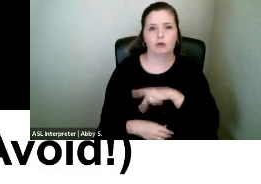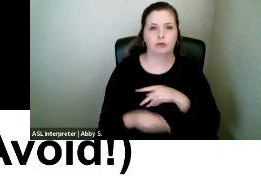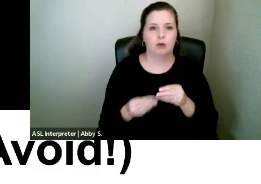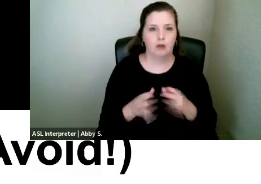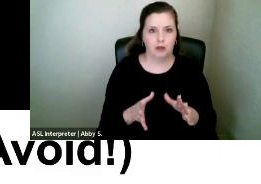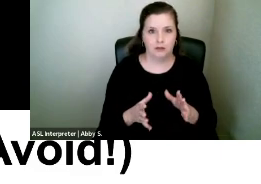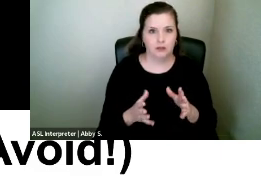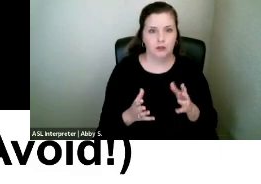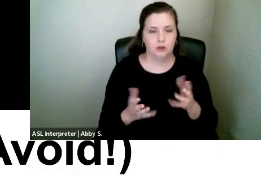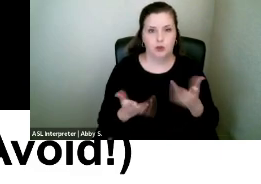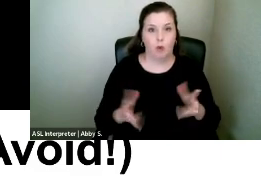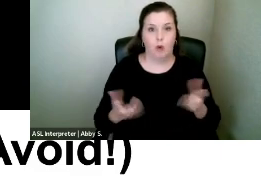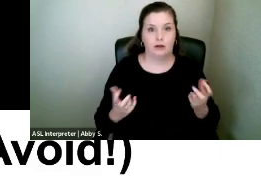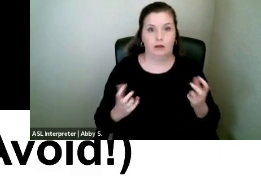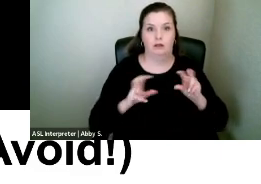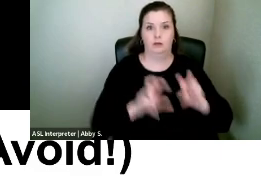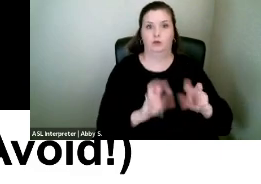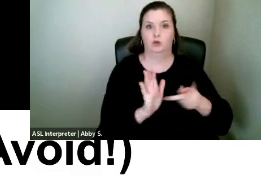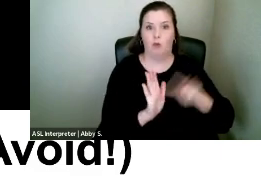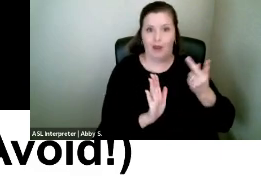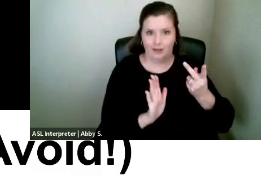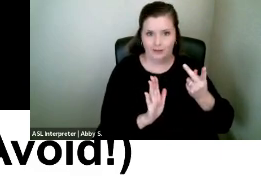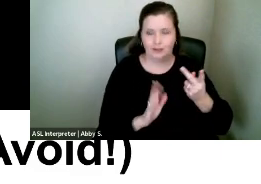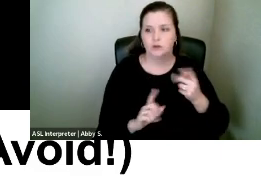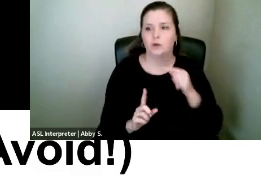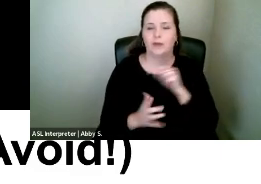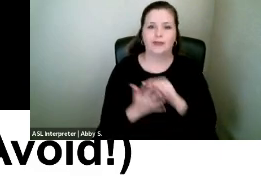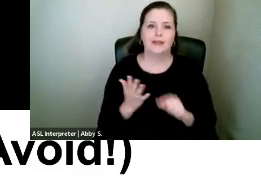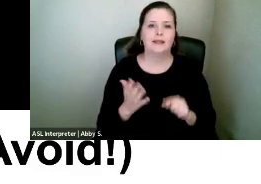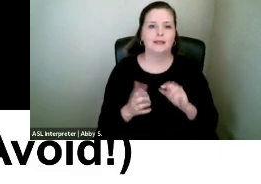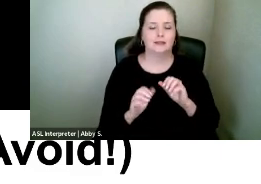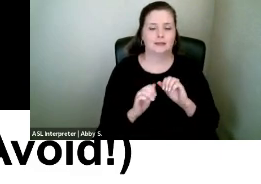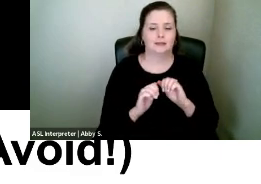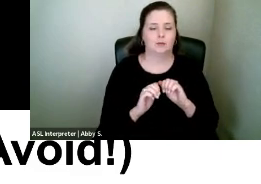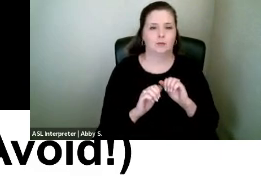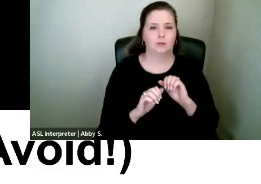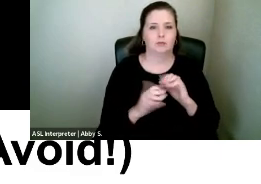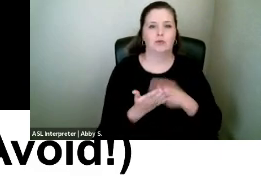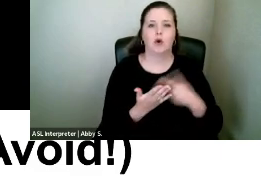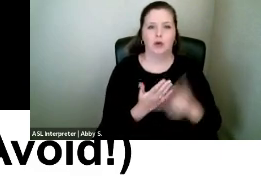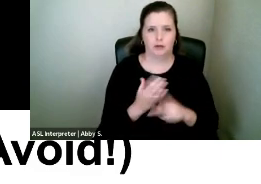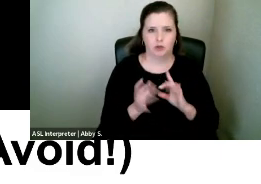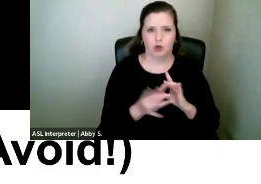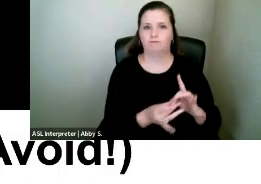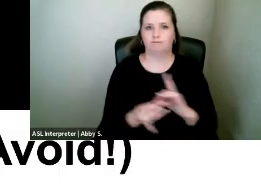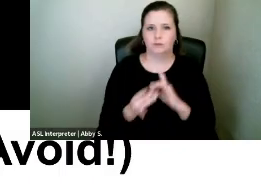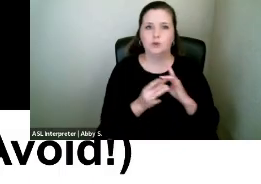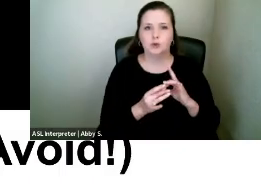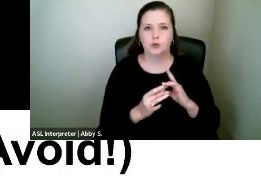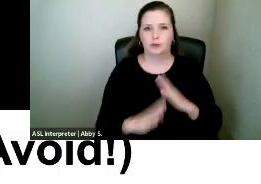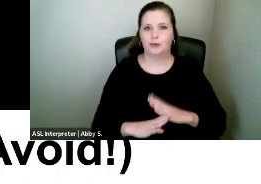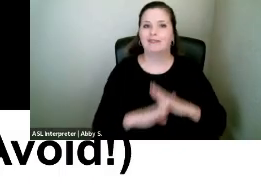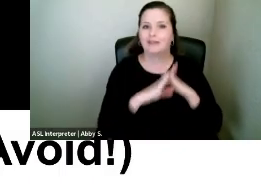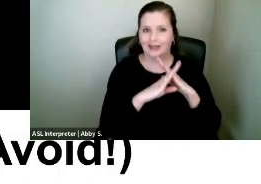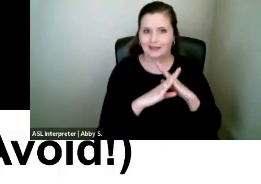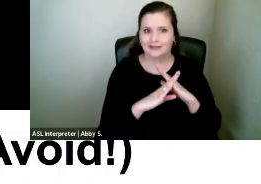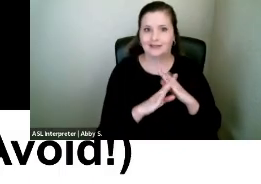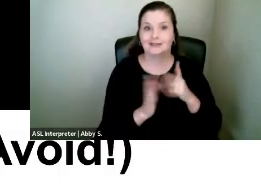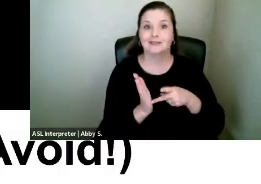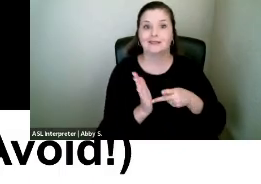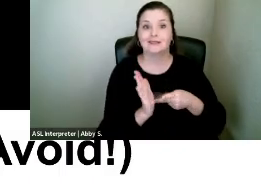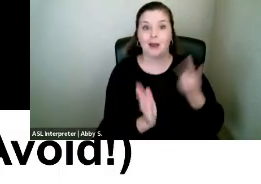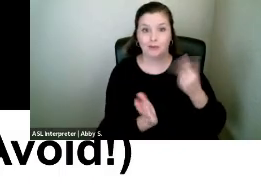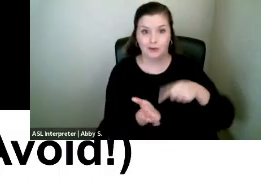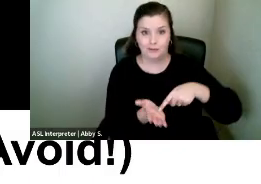these programs work together to prevent duplicate payments. So to avoid a duplication of